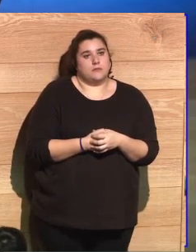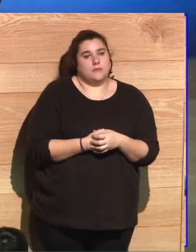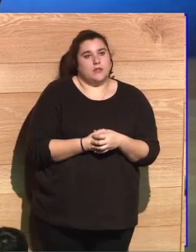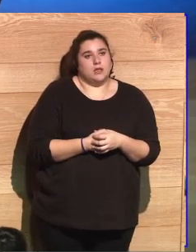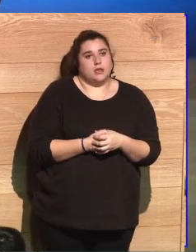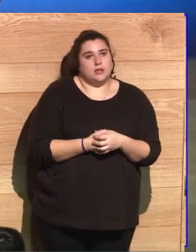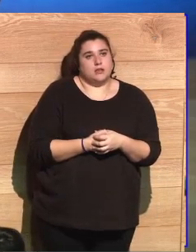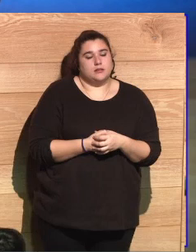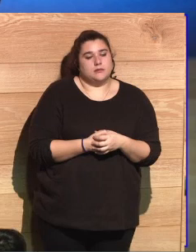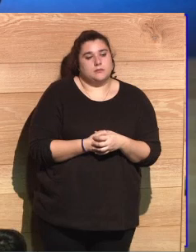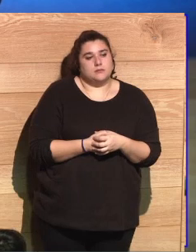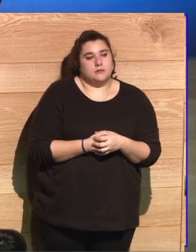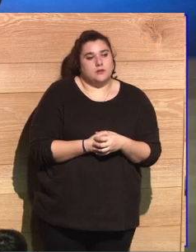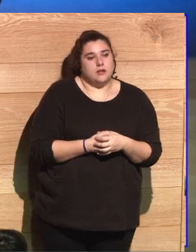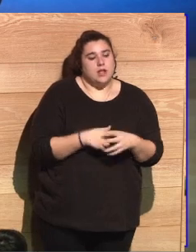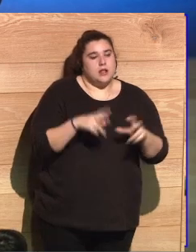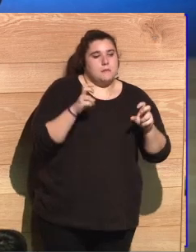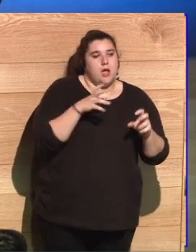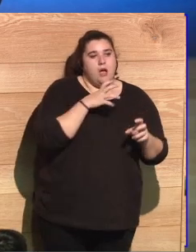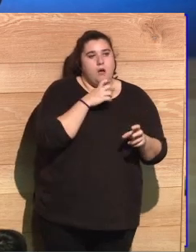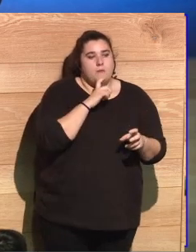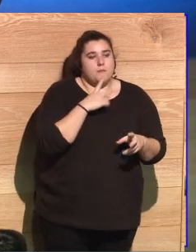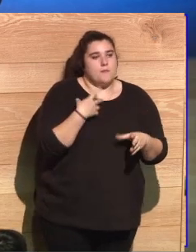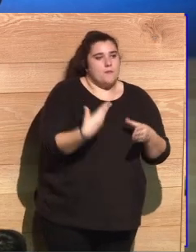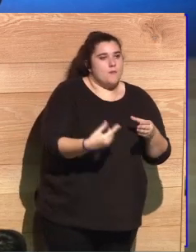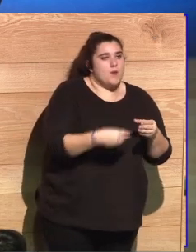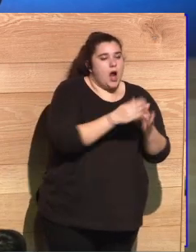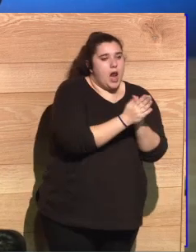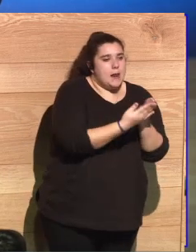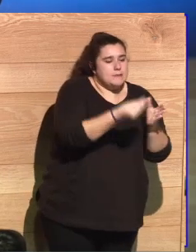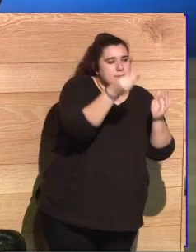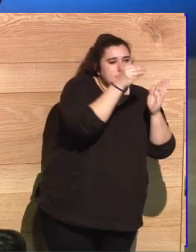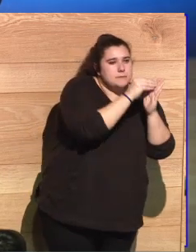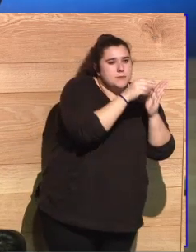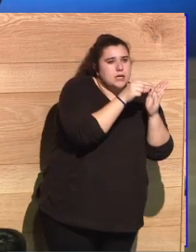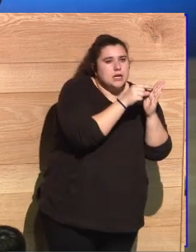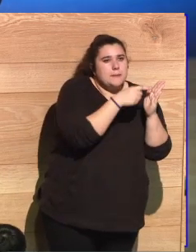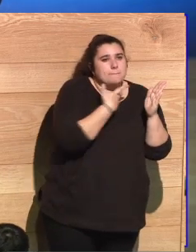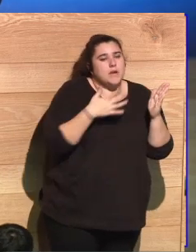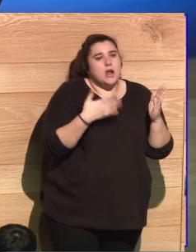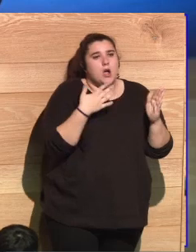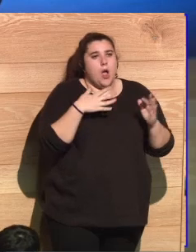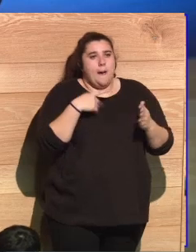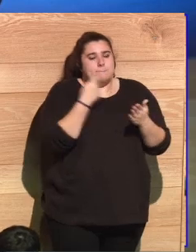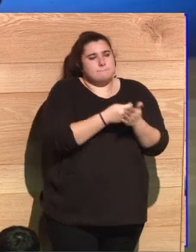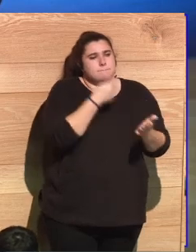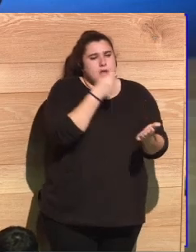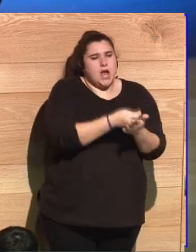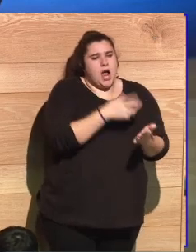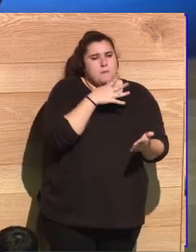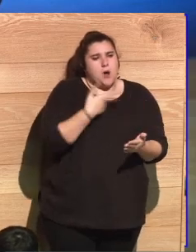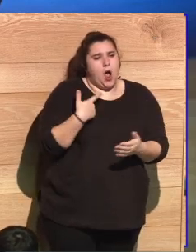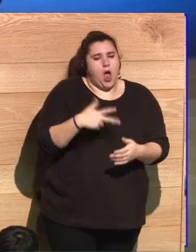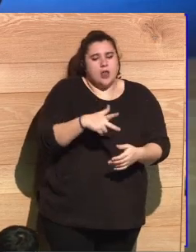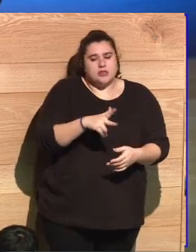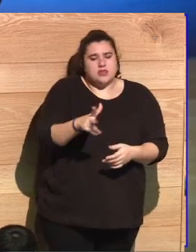but it was from the Grateful Dead, and I would have had to pay too much money under the English laws of fair use.